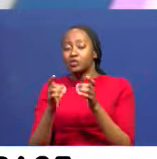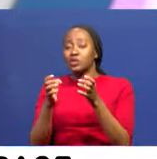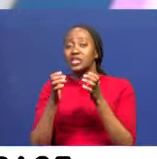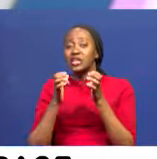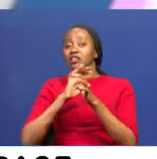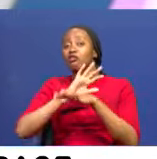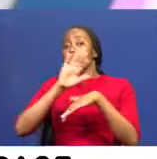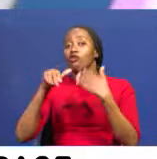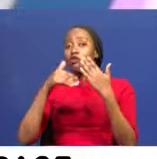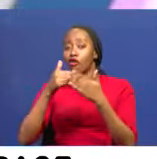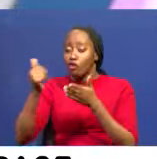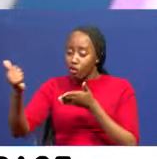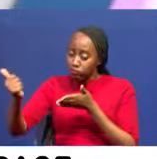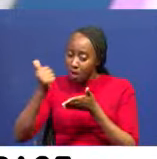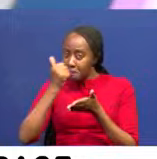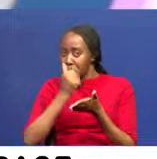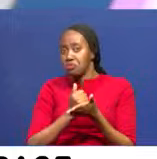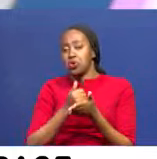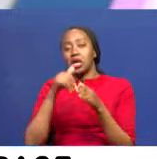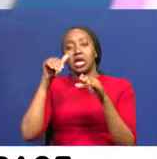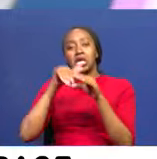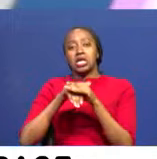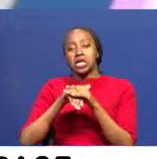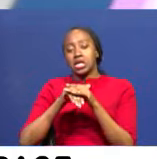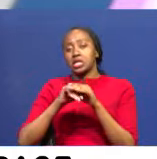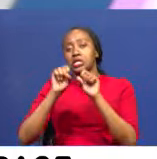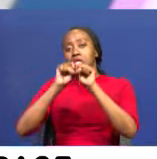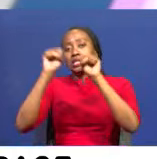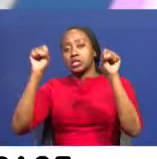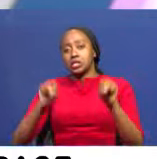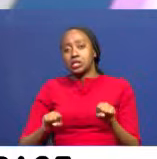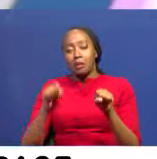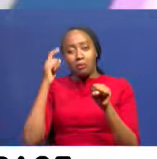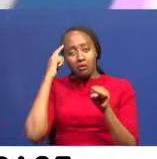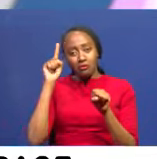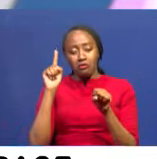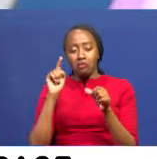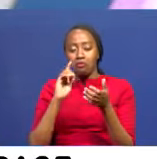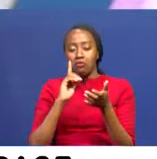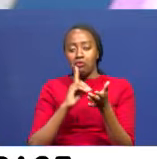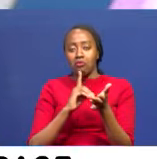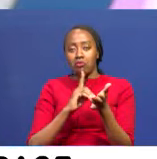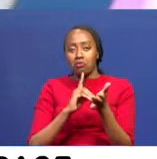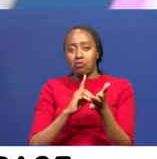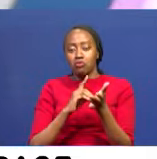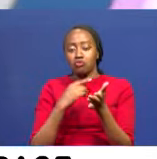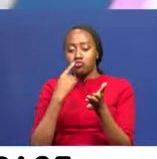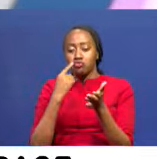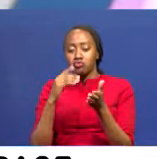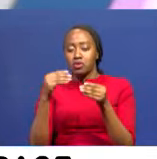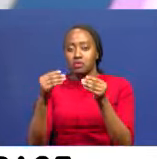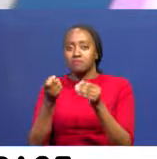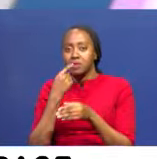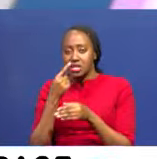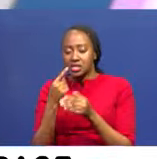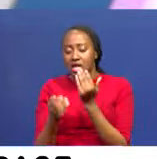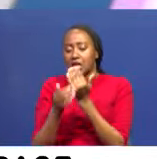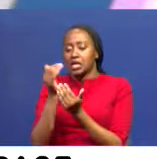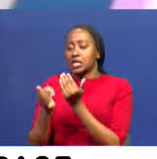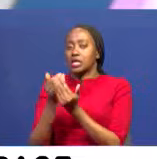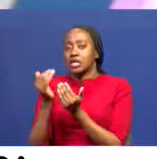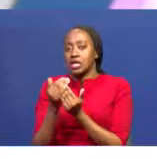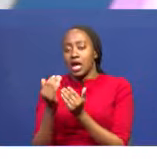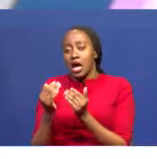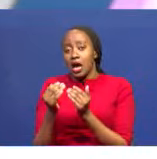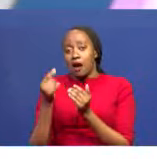everyone absorbed into our system to make sure that the care of the patient is